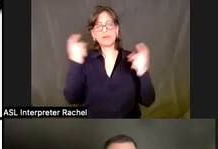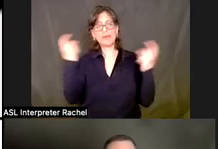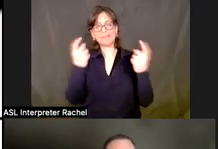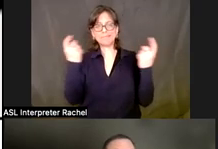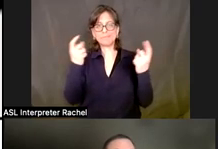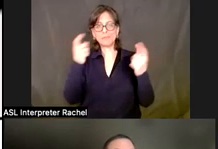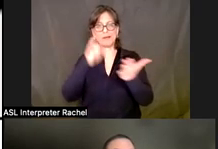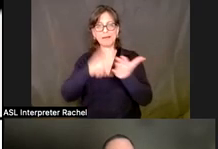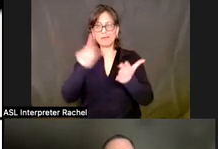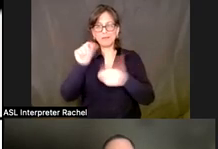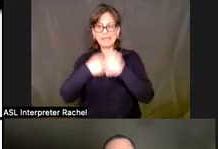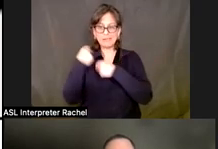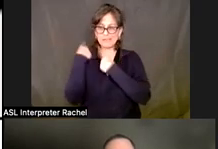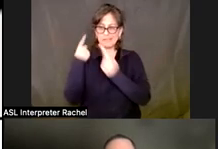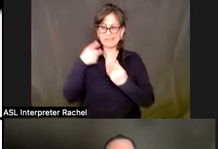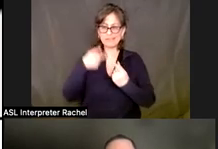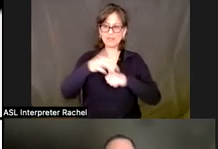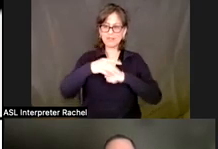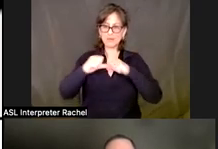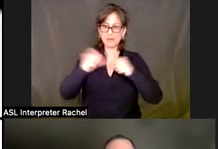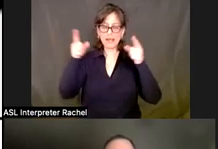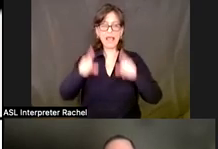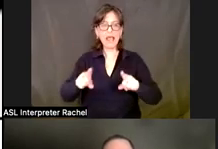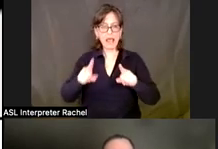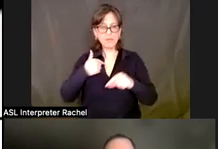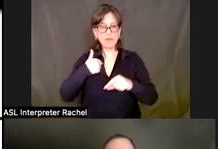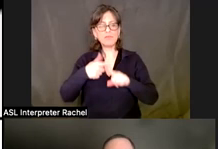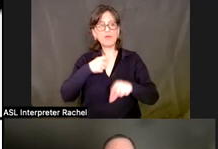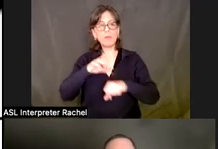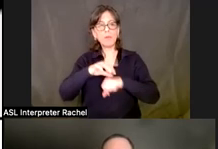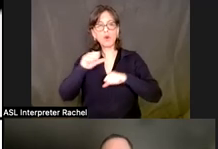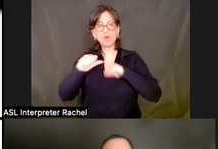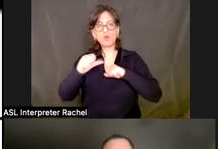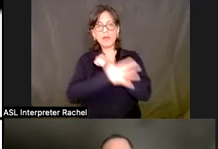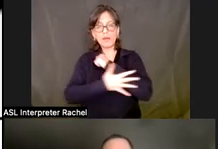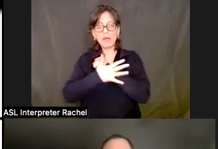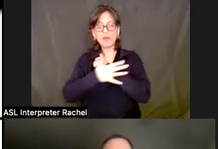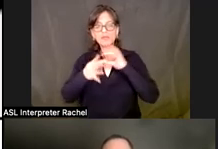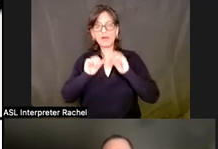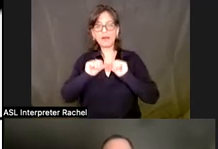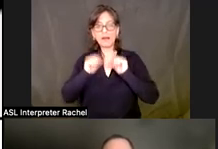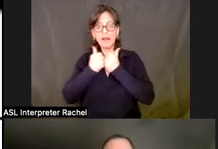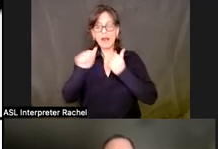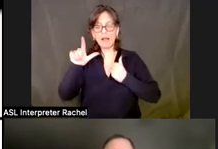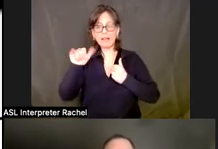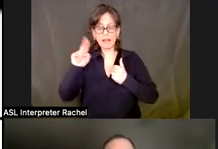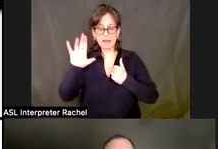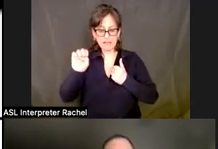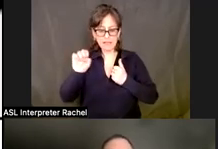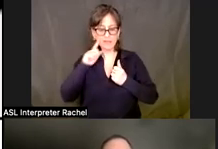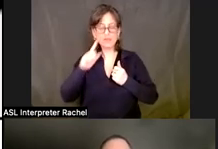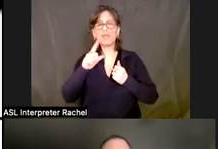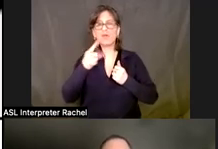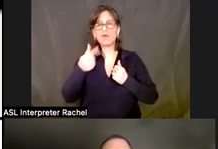And this is from the Earthquake Country Alliance. If you aren't familiar with us, we are a statewide private partner grant